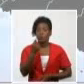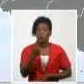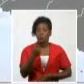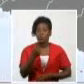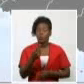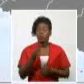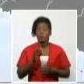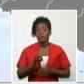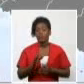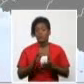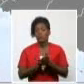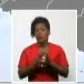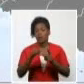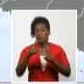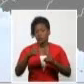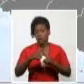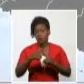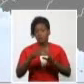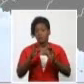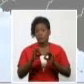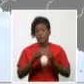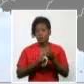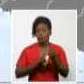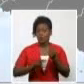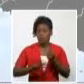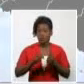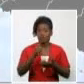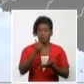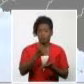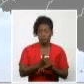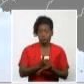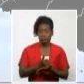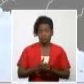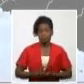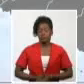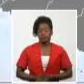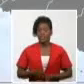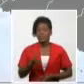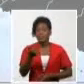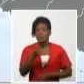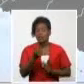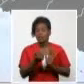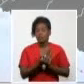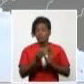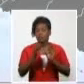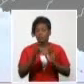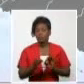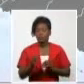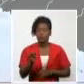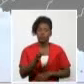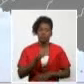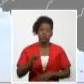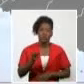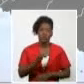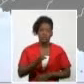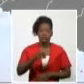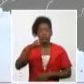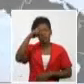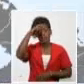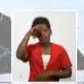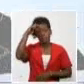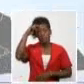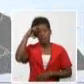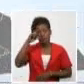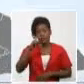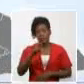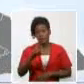6 cases were reported in the Havana del Este municipality, 2 were from San Miguel del Padrón, and